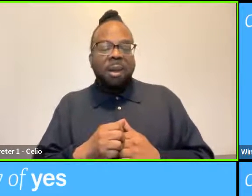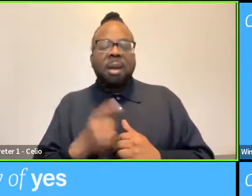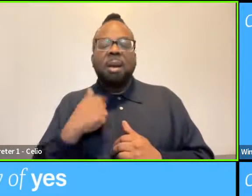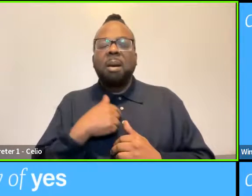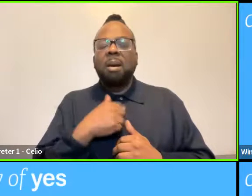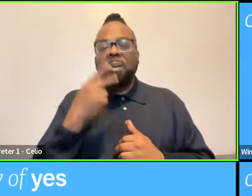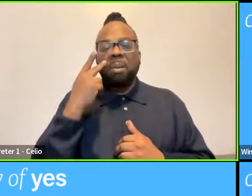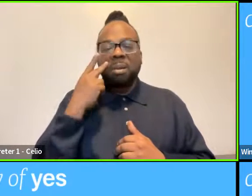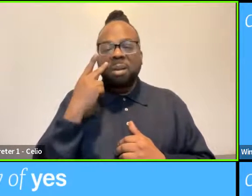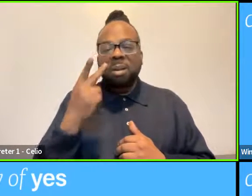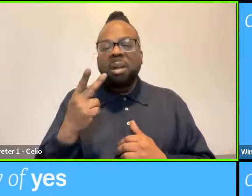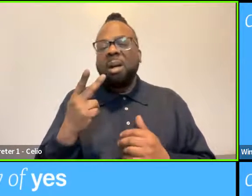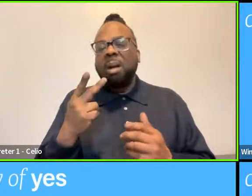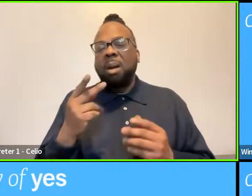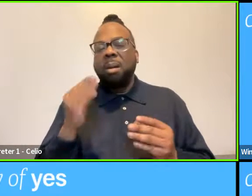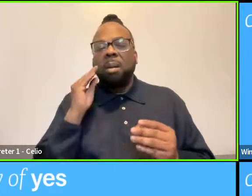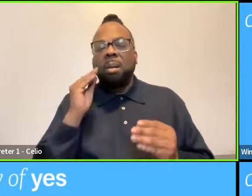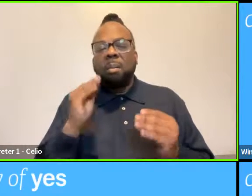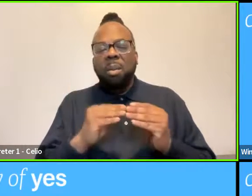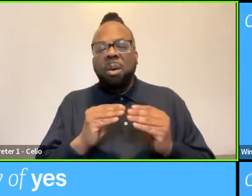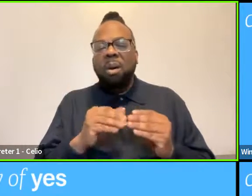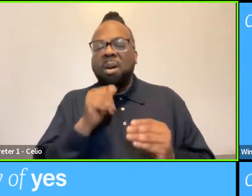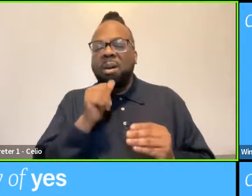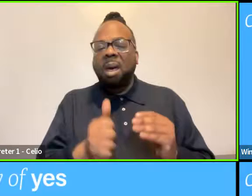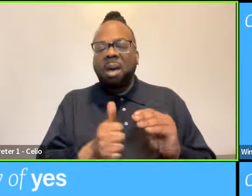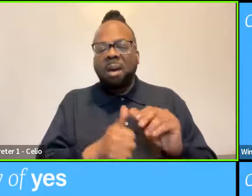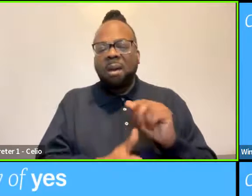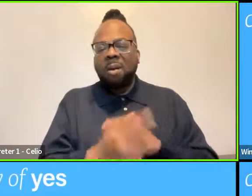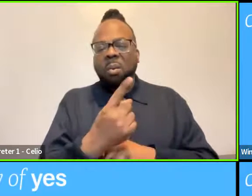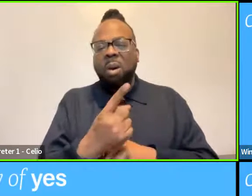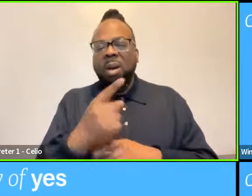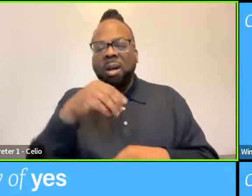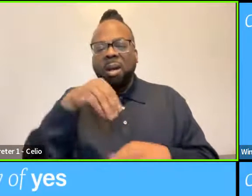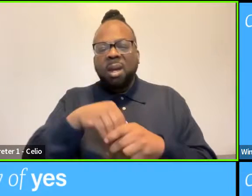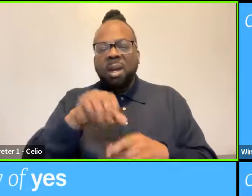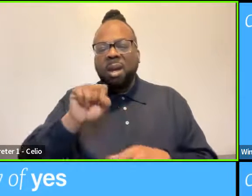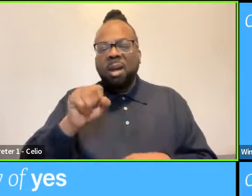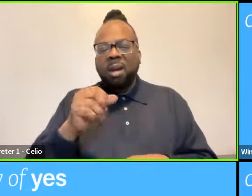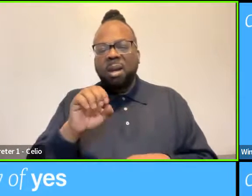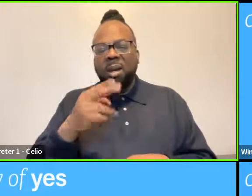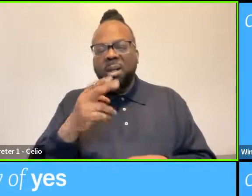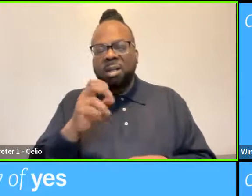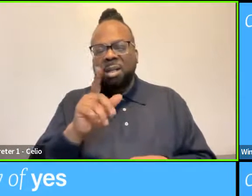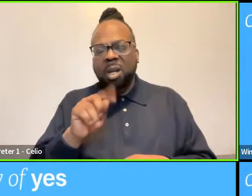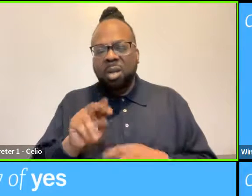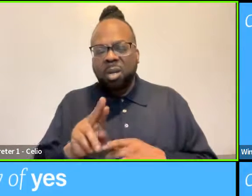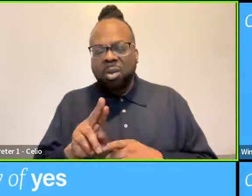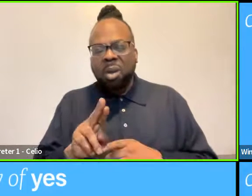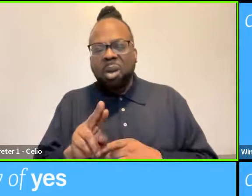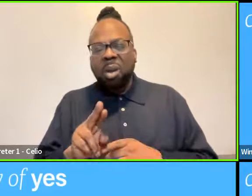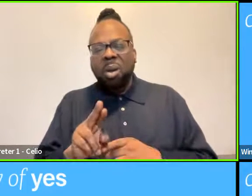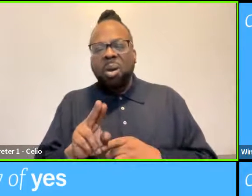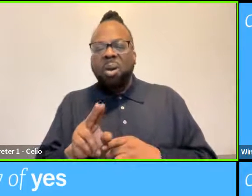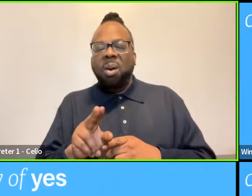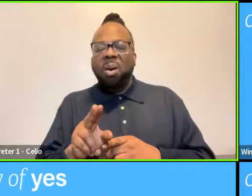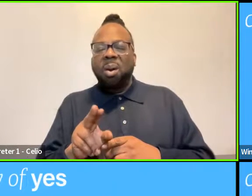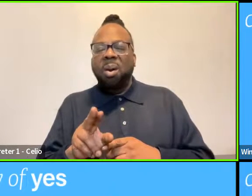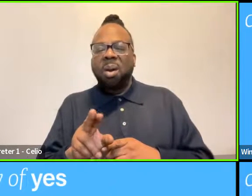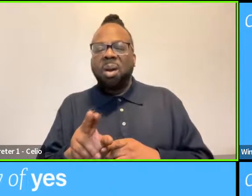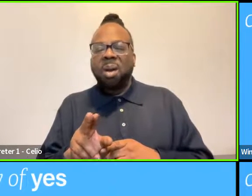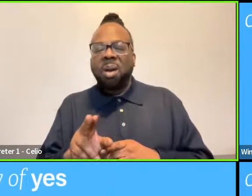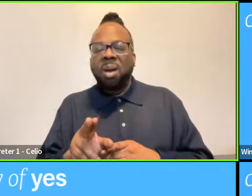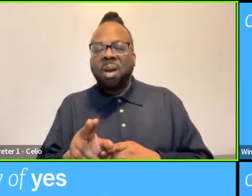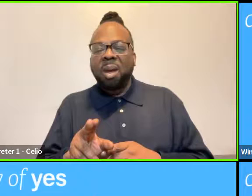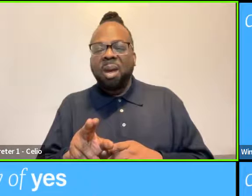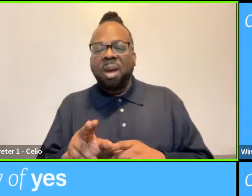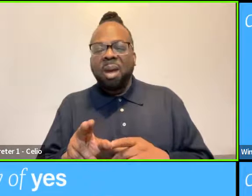it. Of course, not everybody in the shelter system in this day and age, where the housing crisis hits,